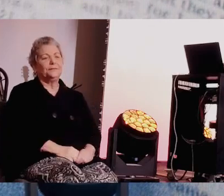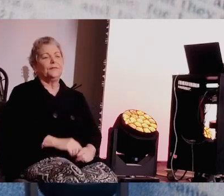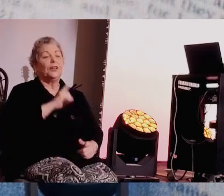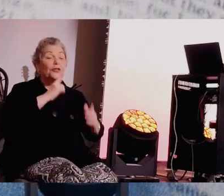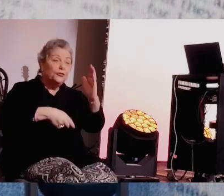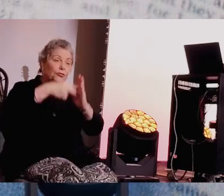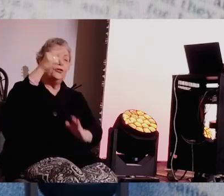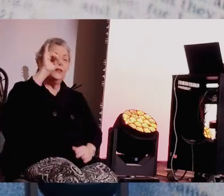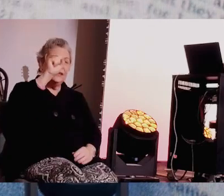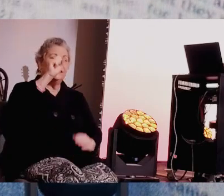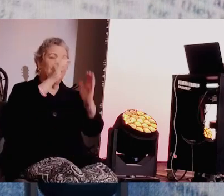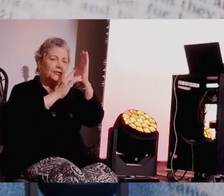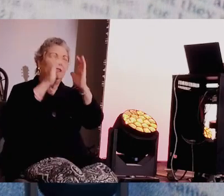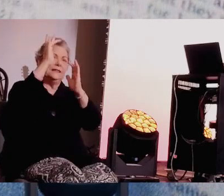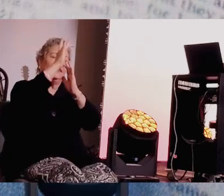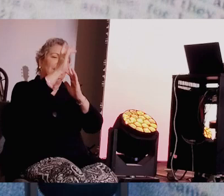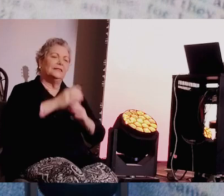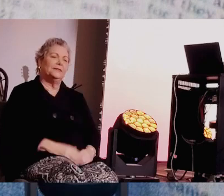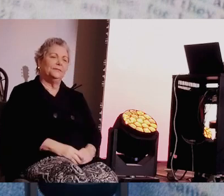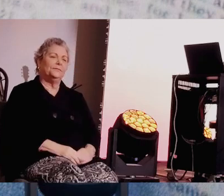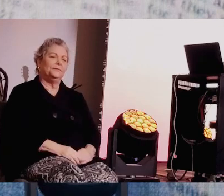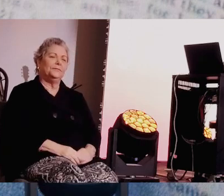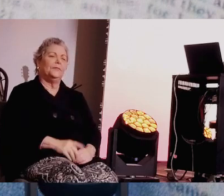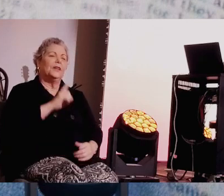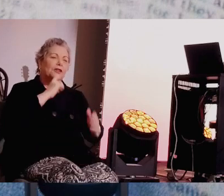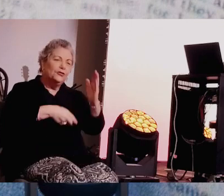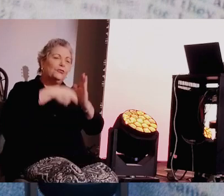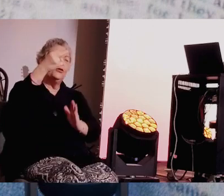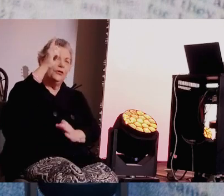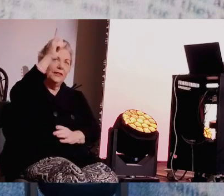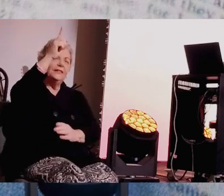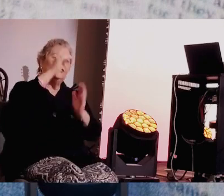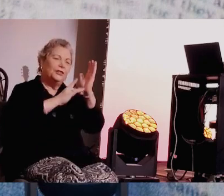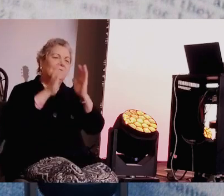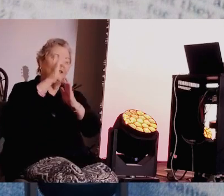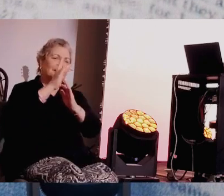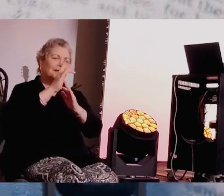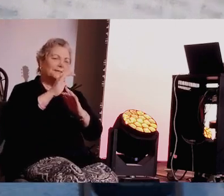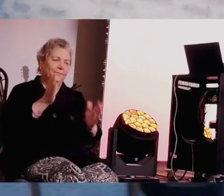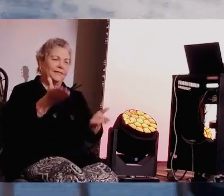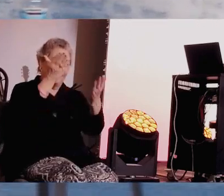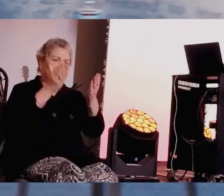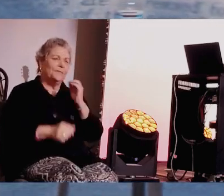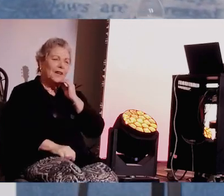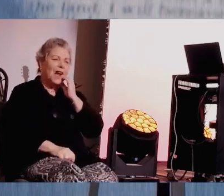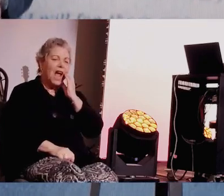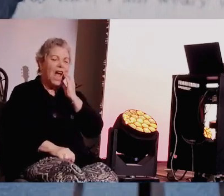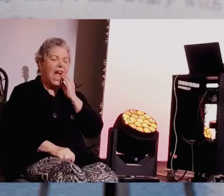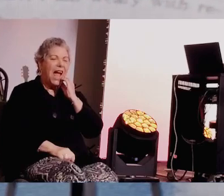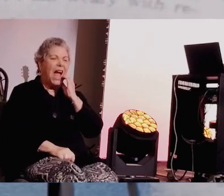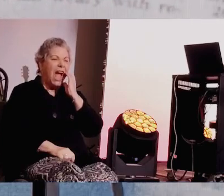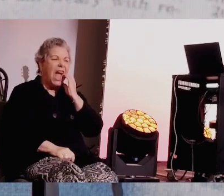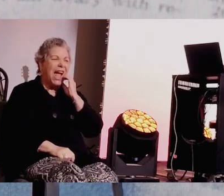The truth is Jesus. The truth is Jesus. Amen? Why don't you stand? Look, we have